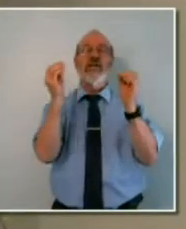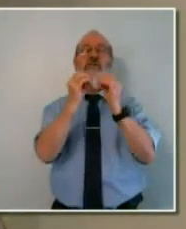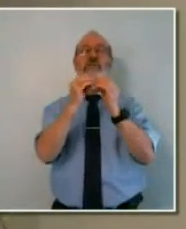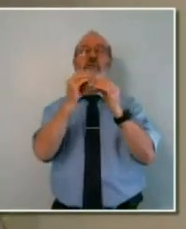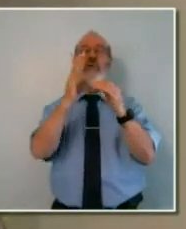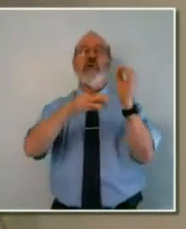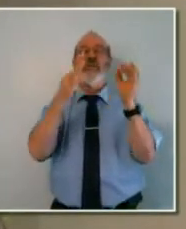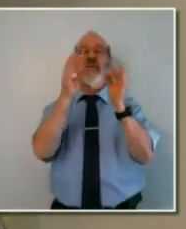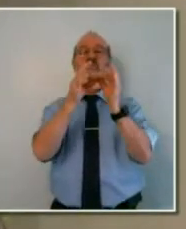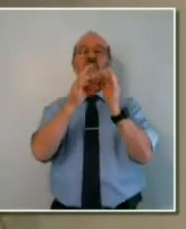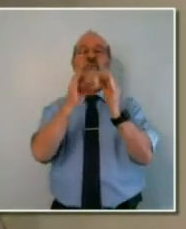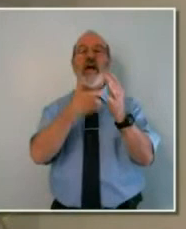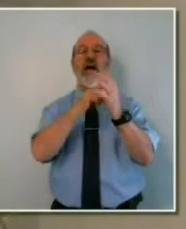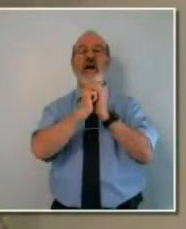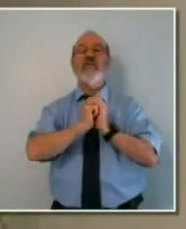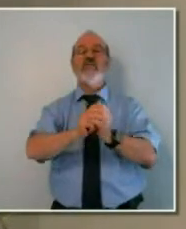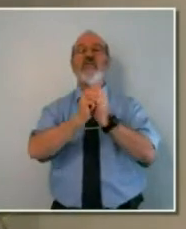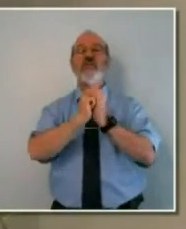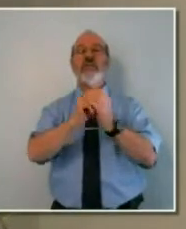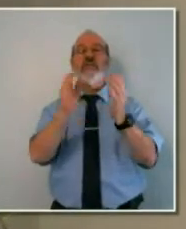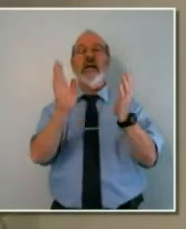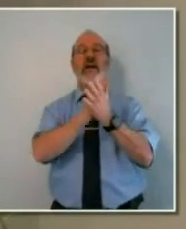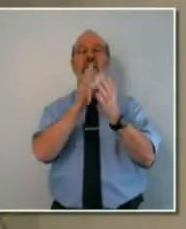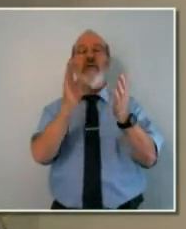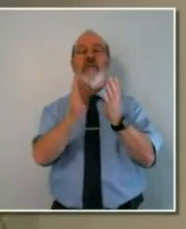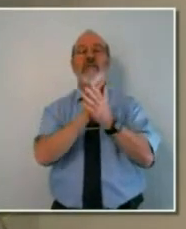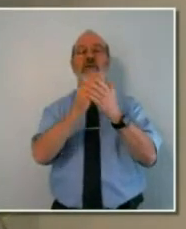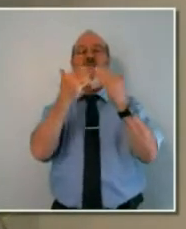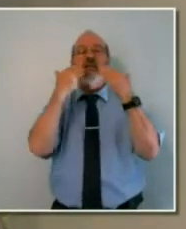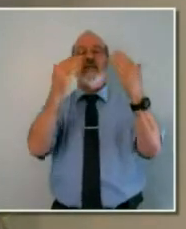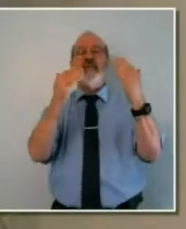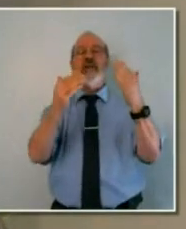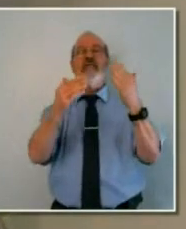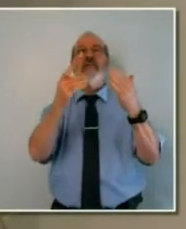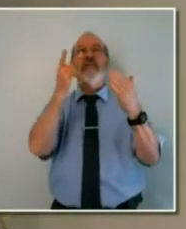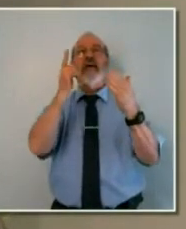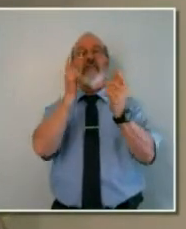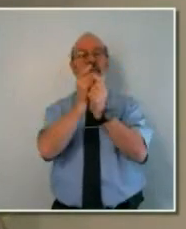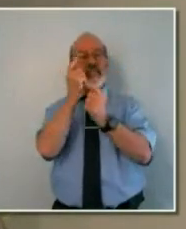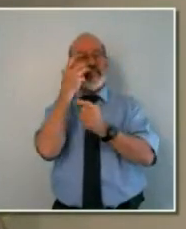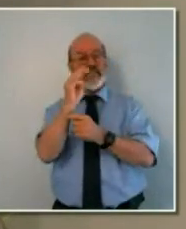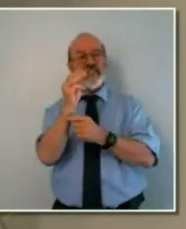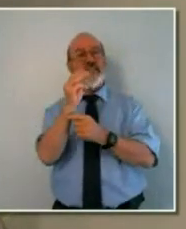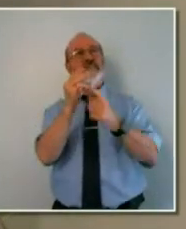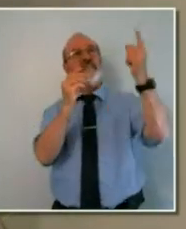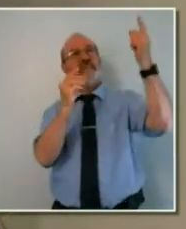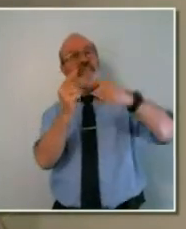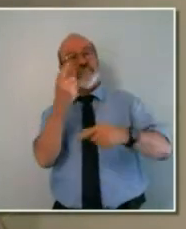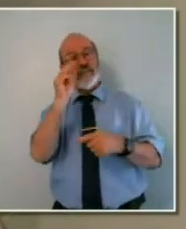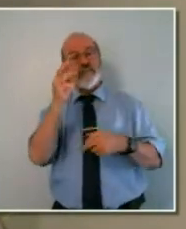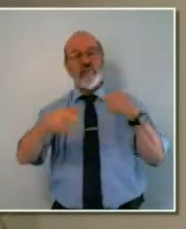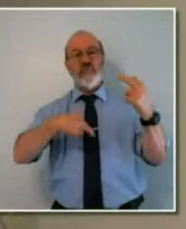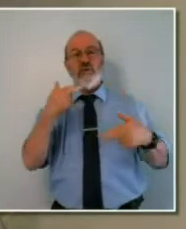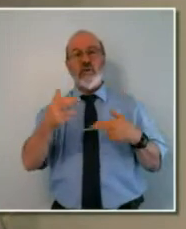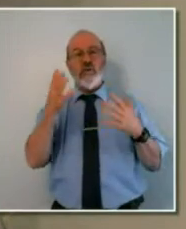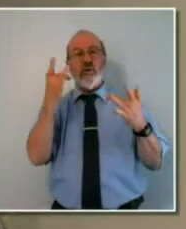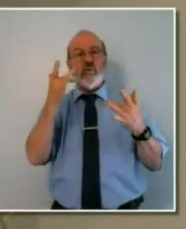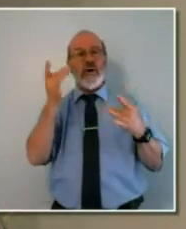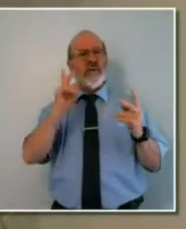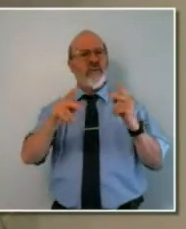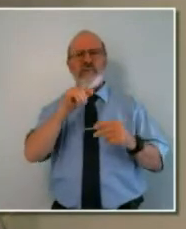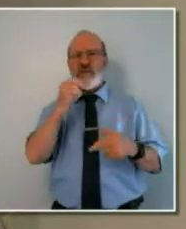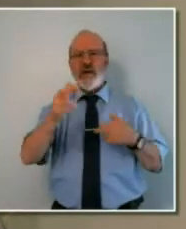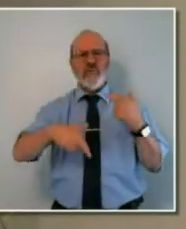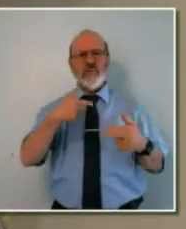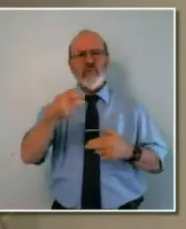of our worship and our praise and our thanksgiving. Thou meetest him that rejoiceth. Hey, why don't people rejoice in God? I'm going to give